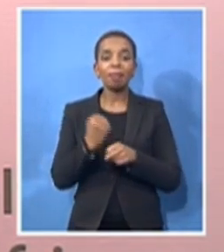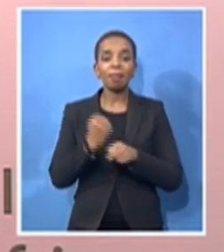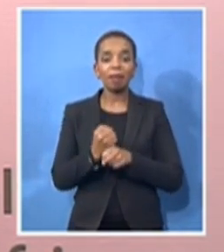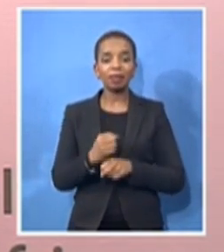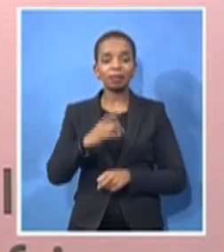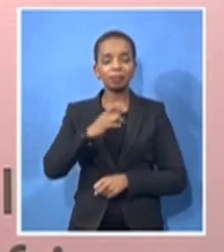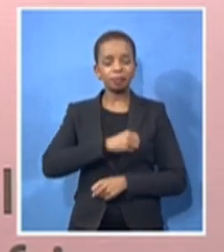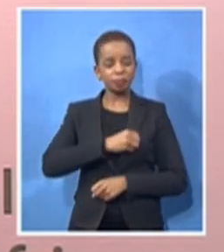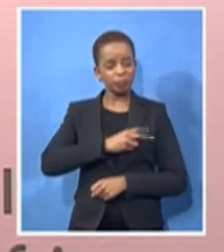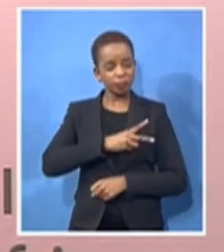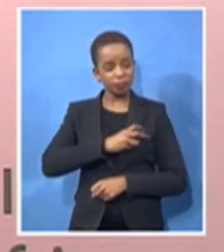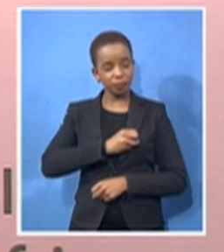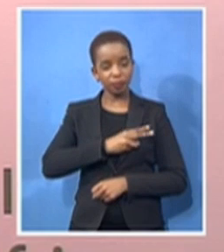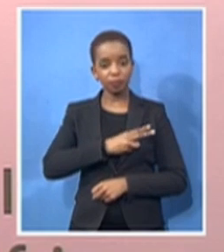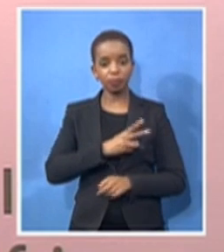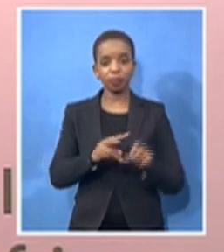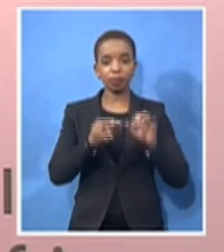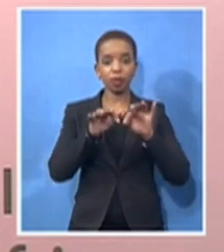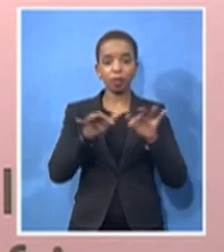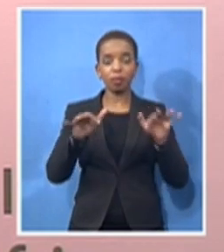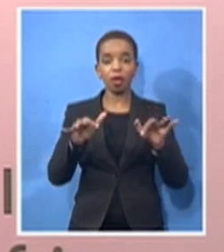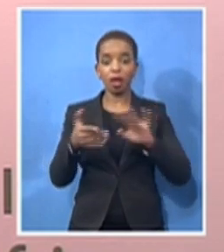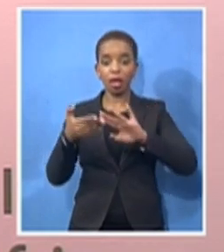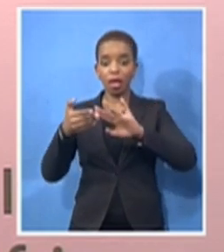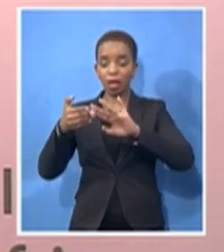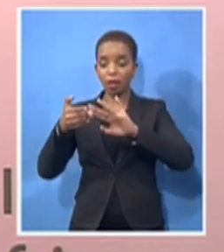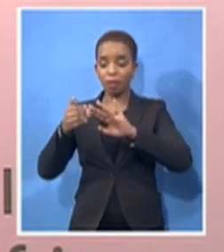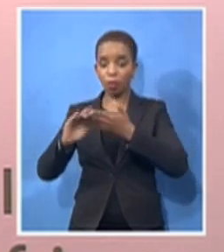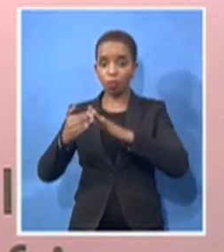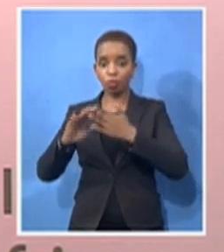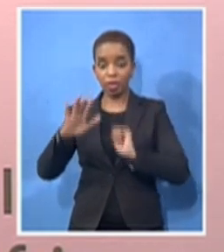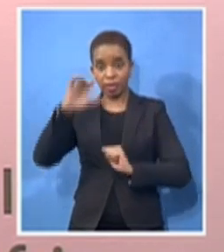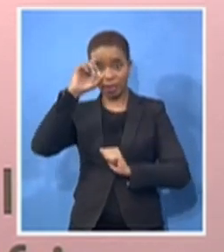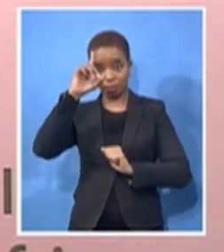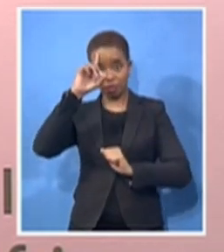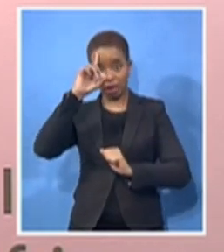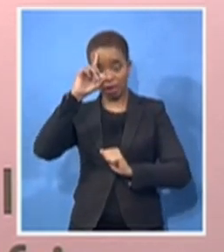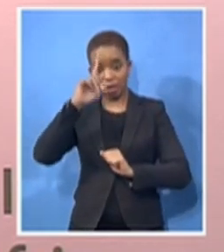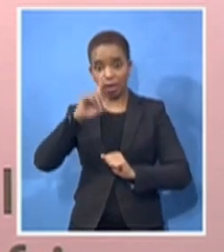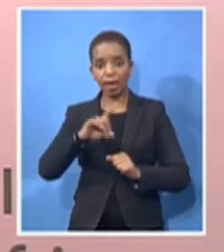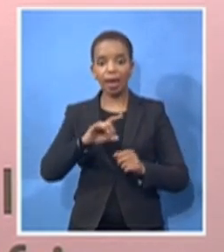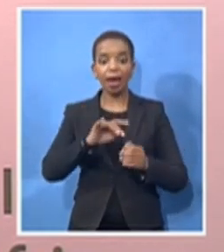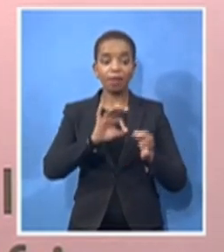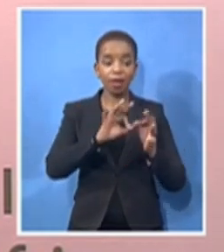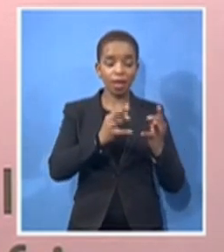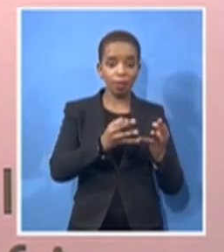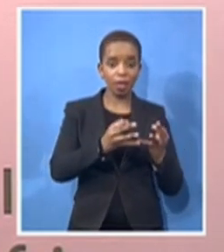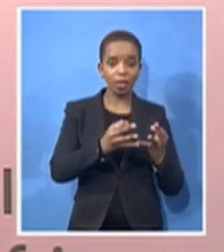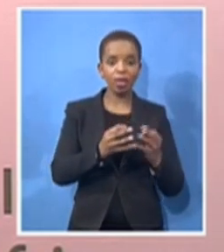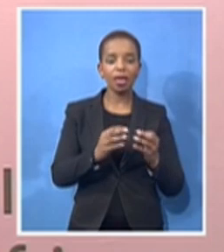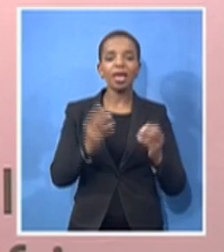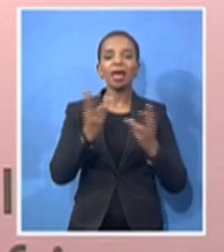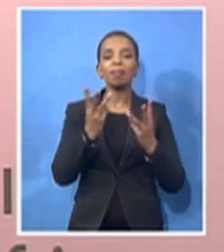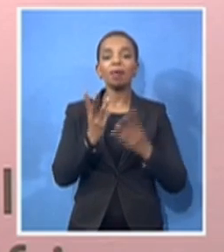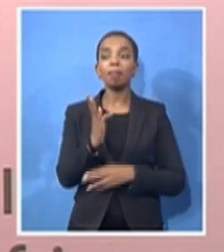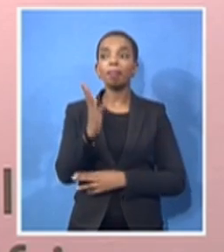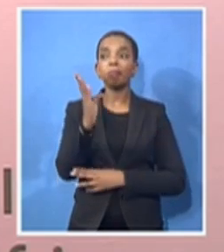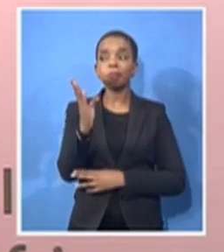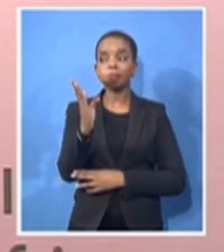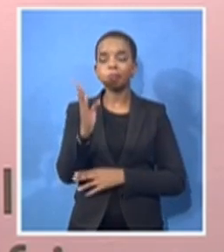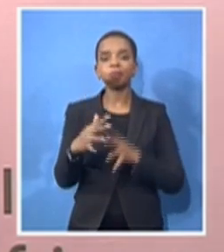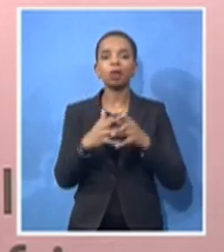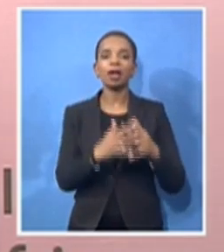black community in the United States and black people all over the world